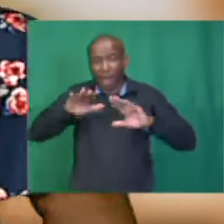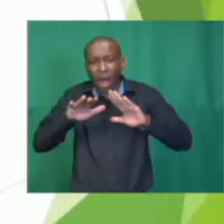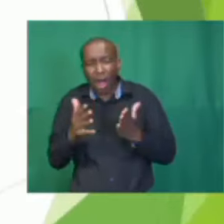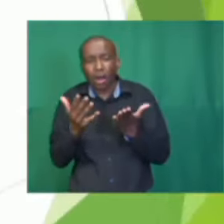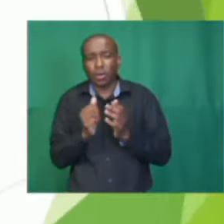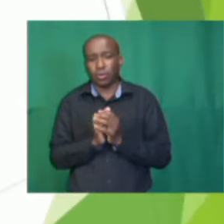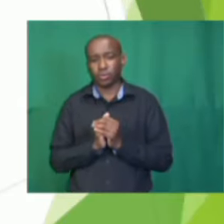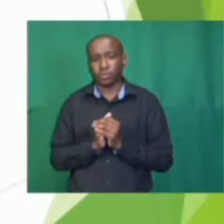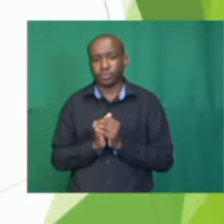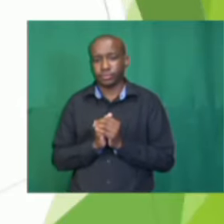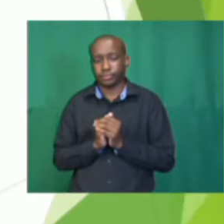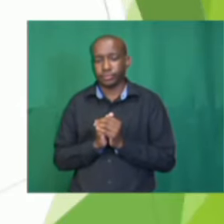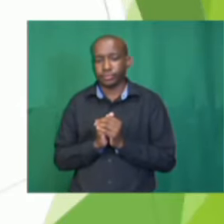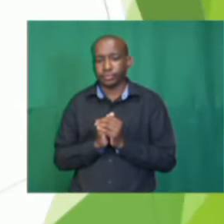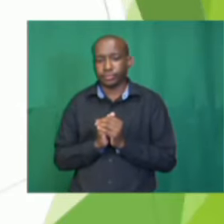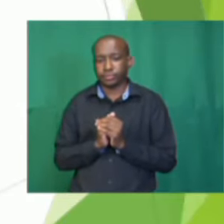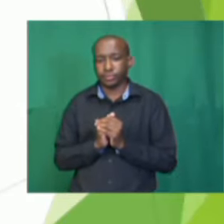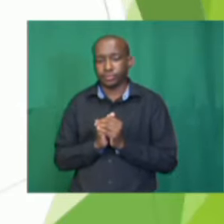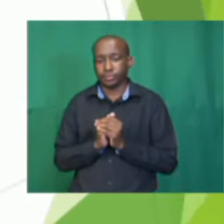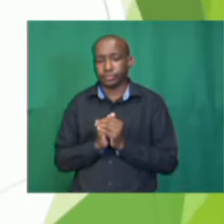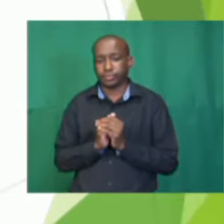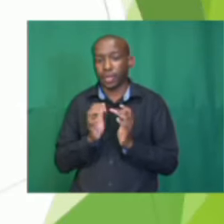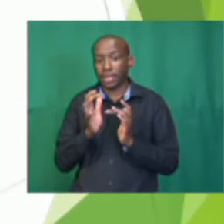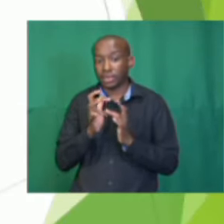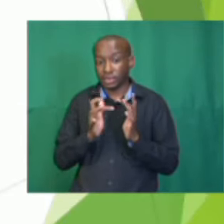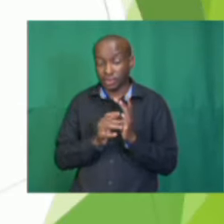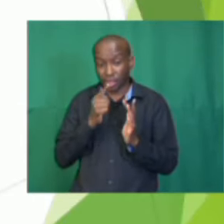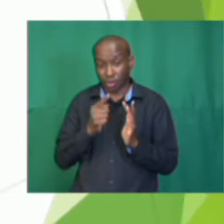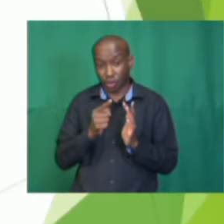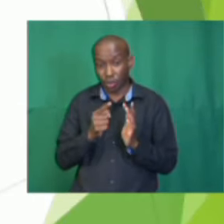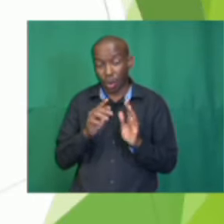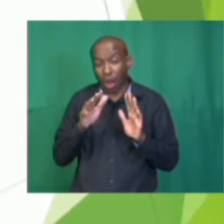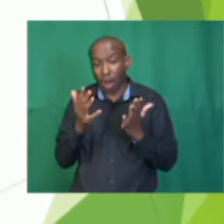Jesus Christ is seen as a humble,